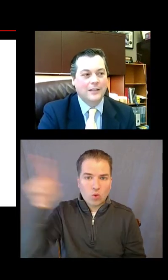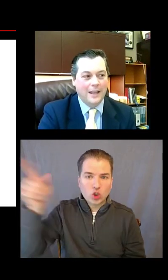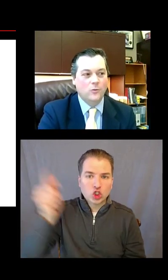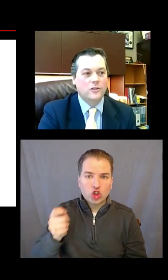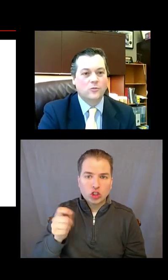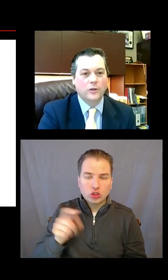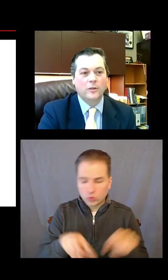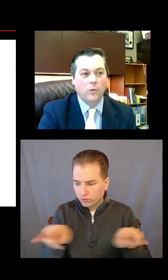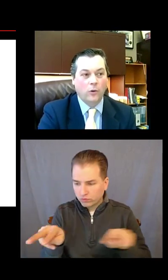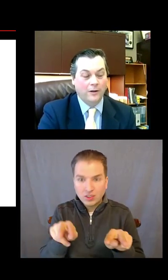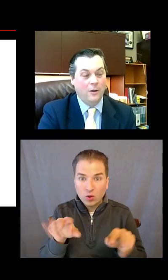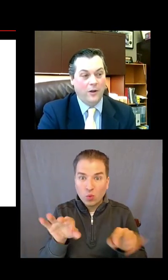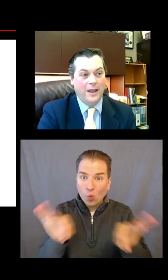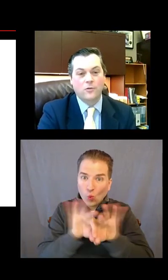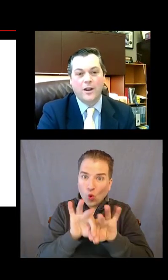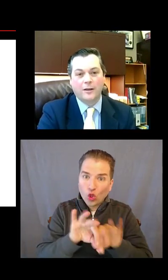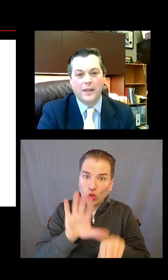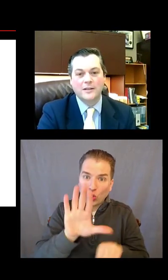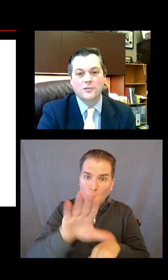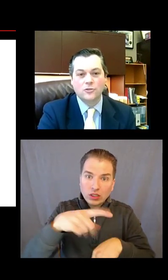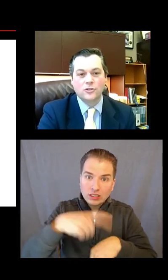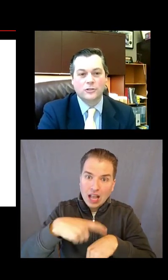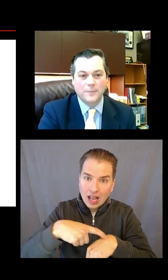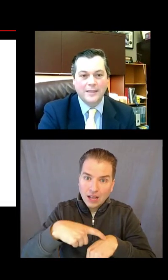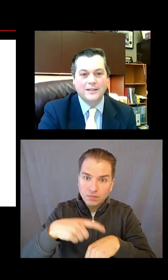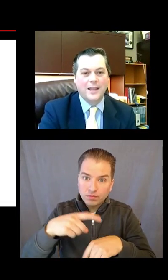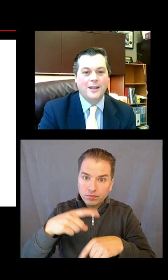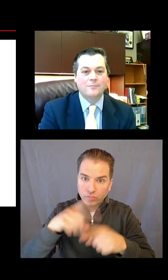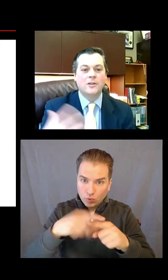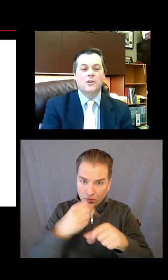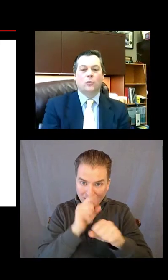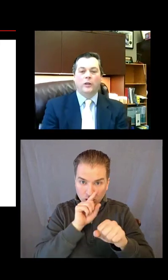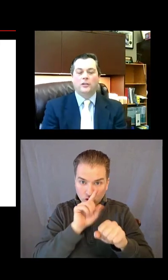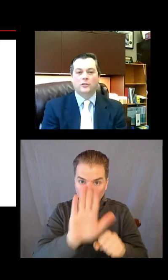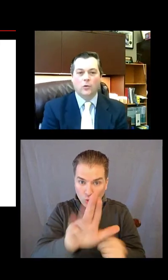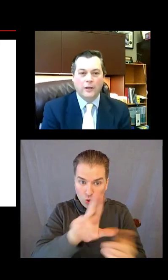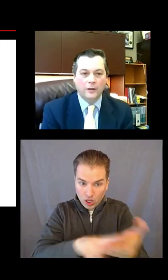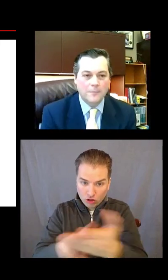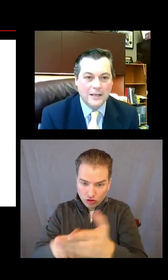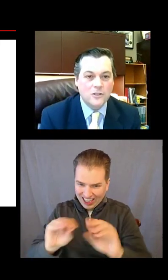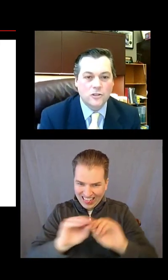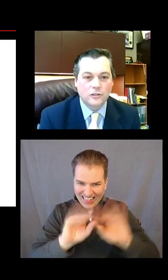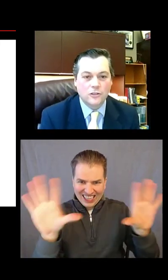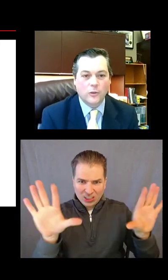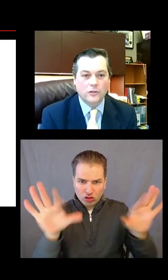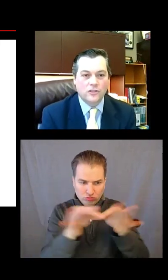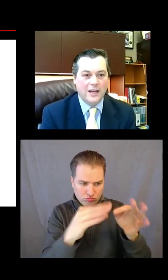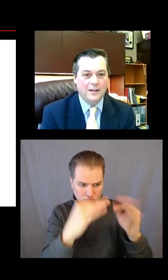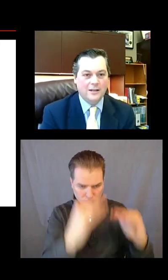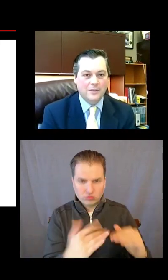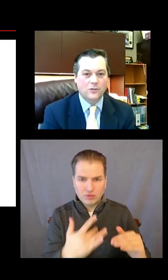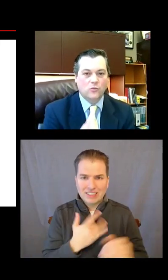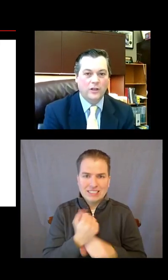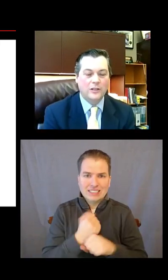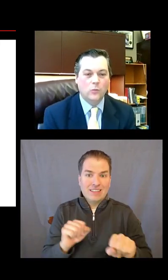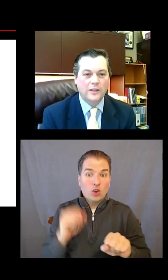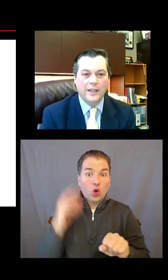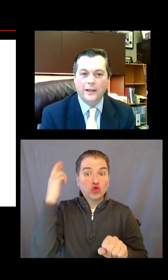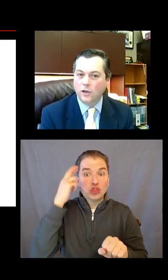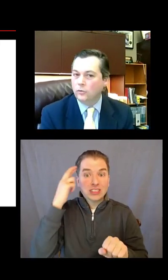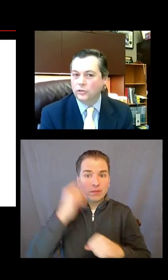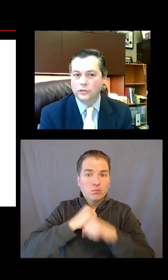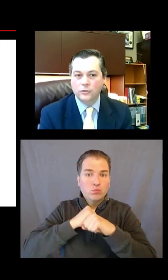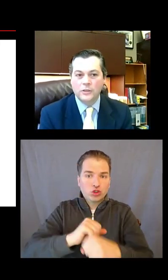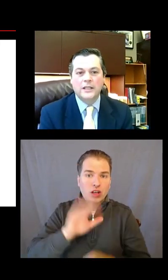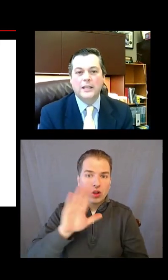that language is really important. Now, what I would recommend is you should spend the time with your lawyer, making sure that you understand it, because really what